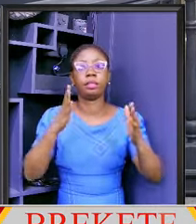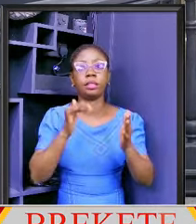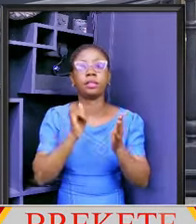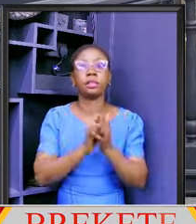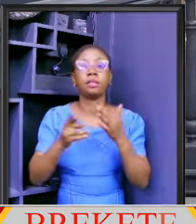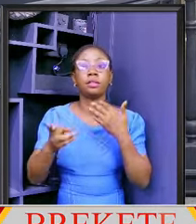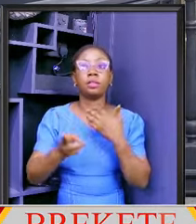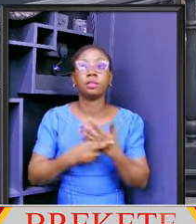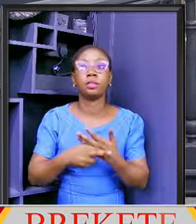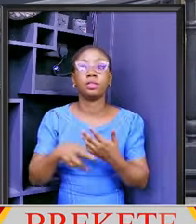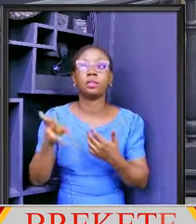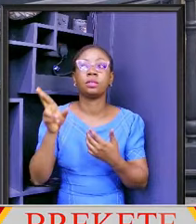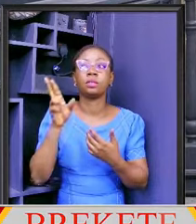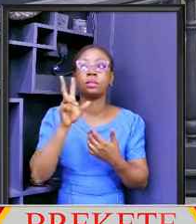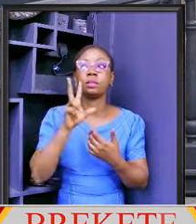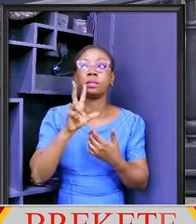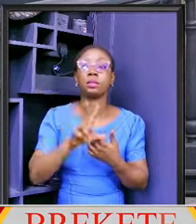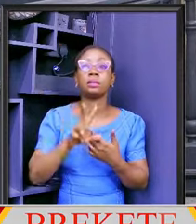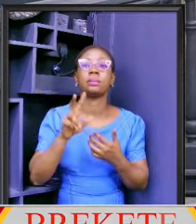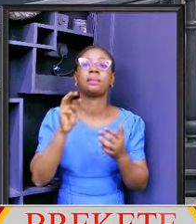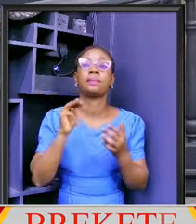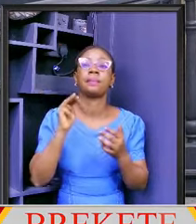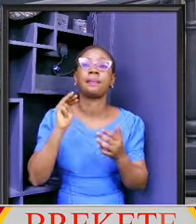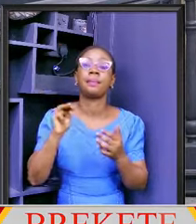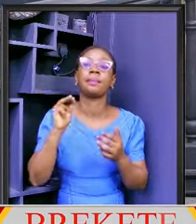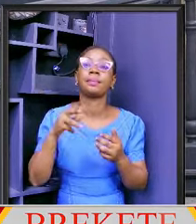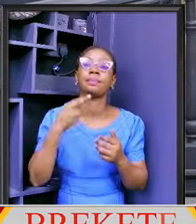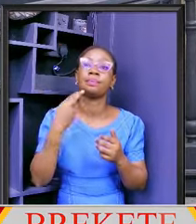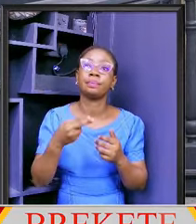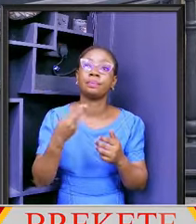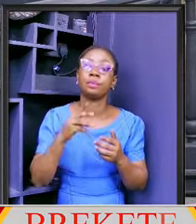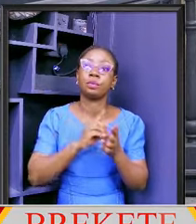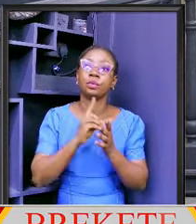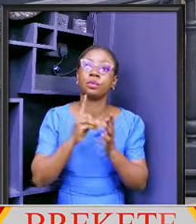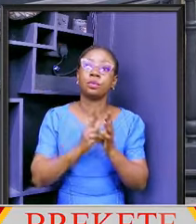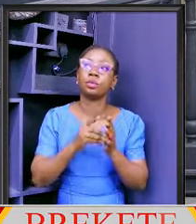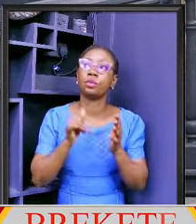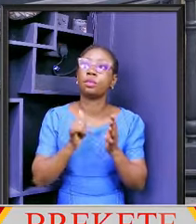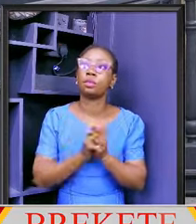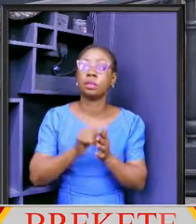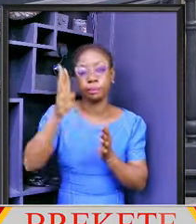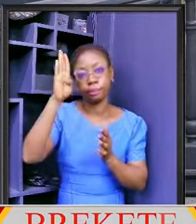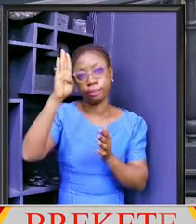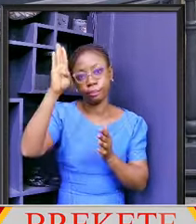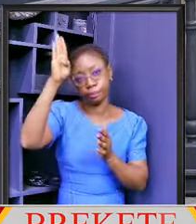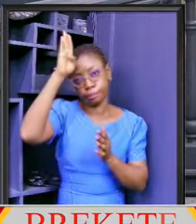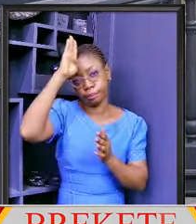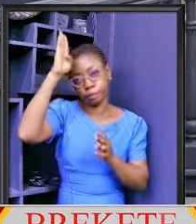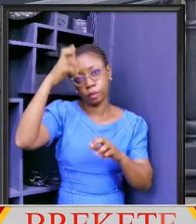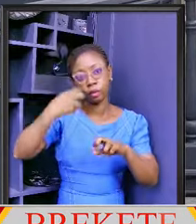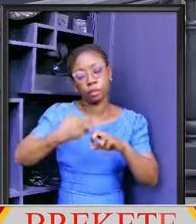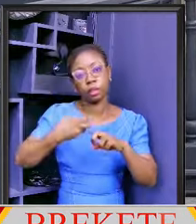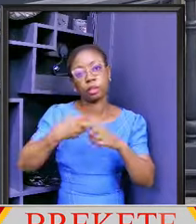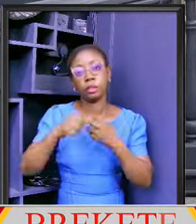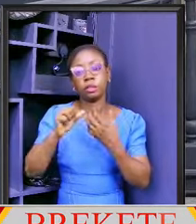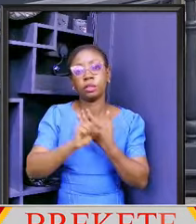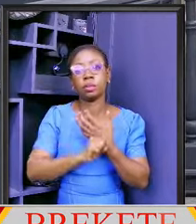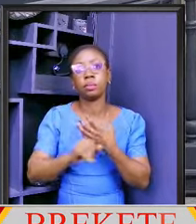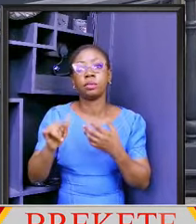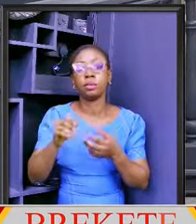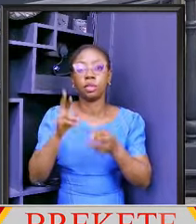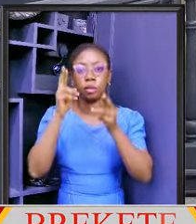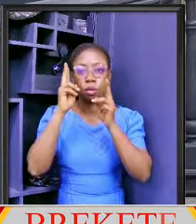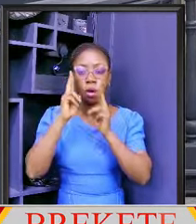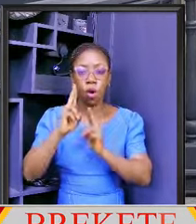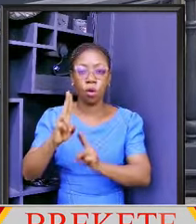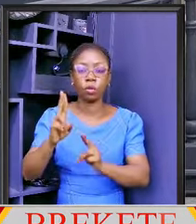naira during the Buhari hardship. Yes. So I think of listen, he was honored here in Abuja. Yeah.